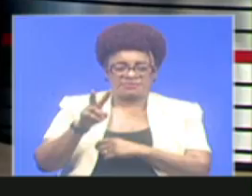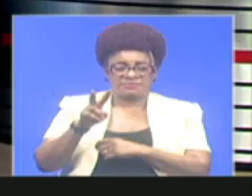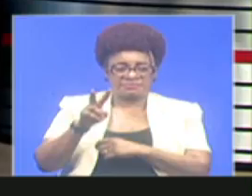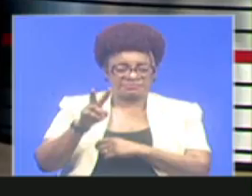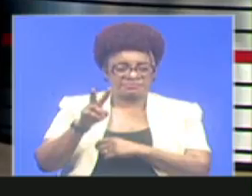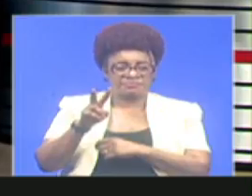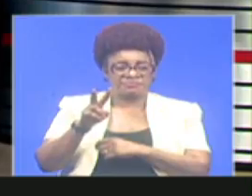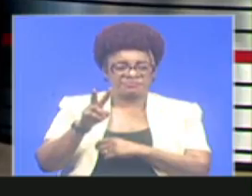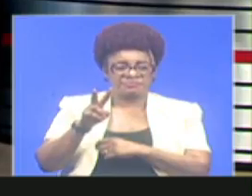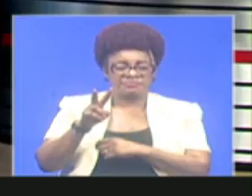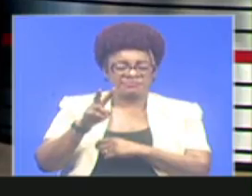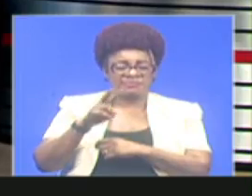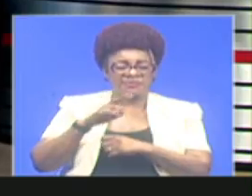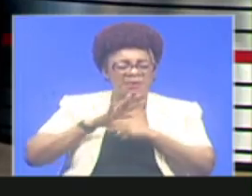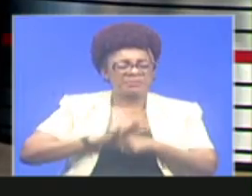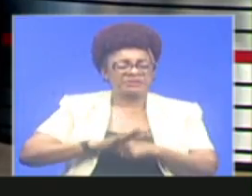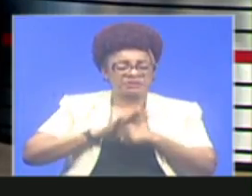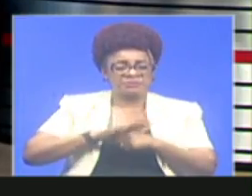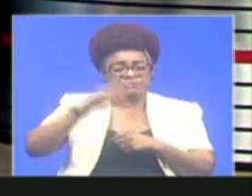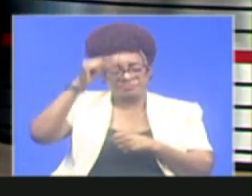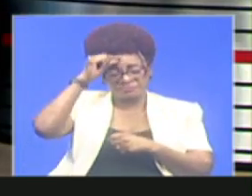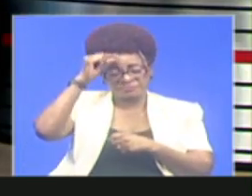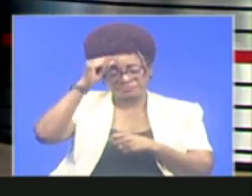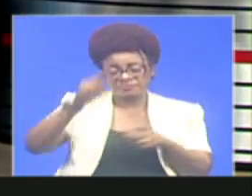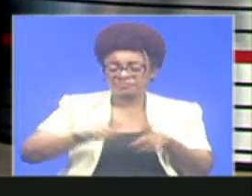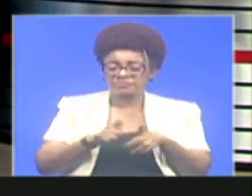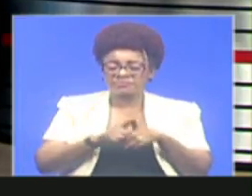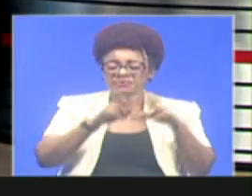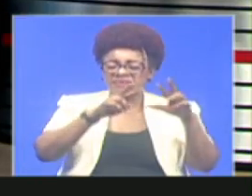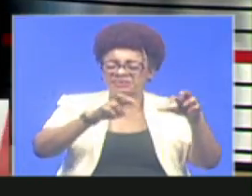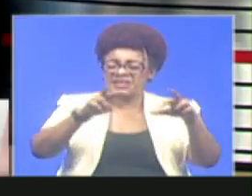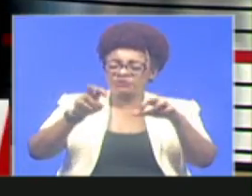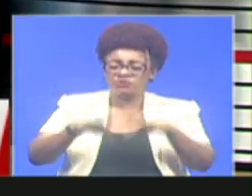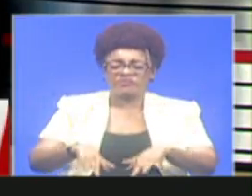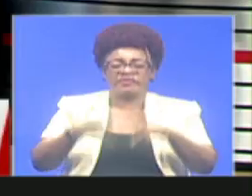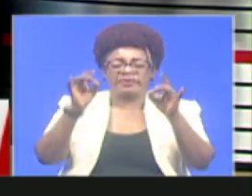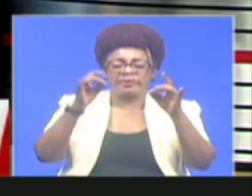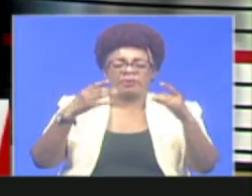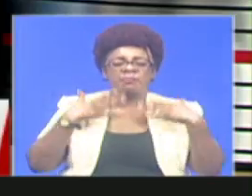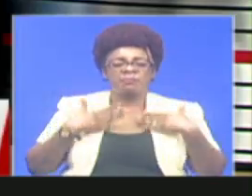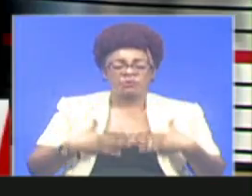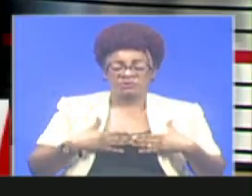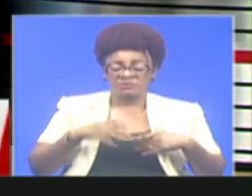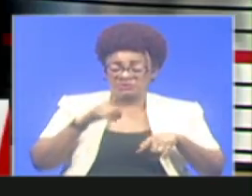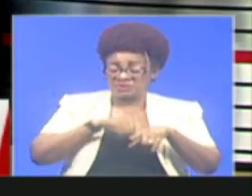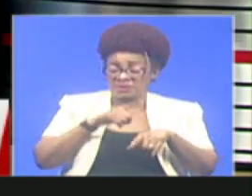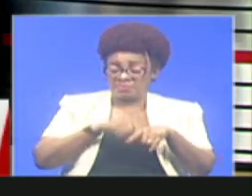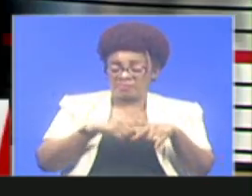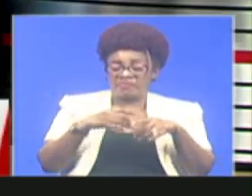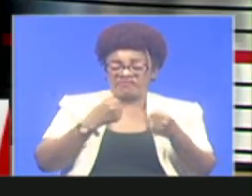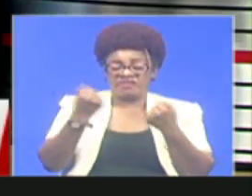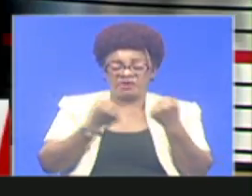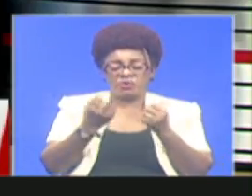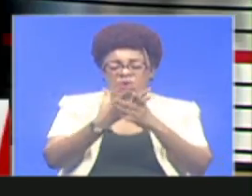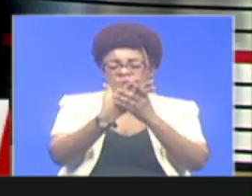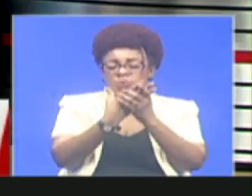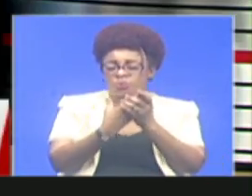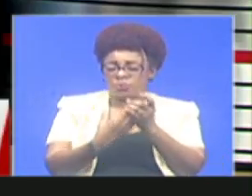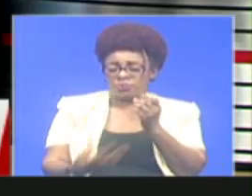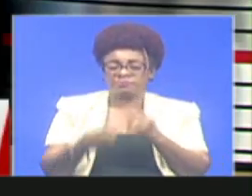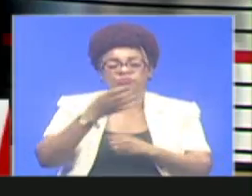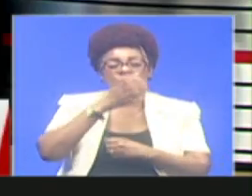Pressure mounts on the government as the search and recovery of victims who died after their vehicle plunged into the Indian Ocean at the Likoni Channel